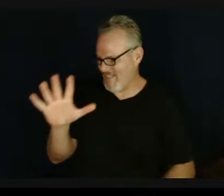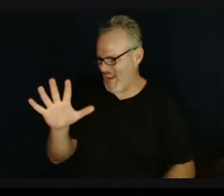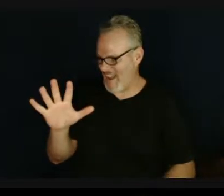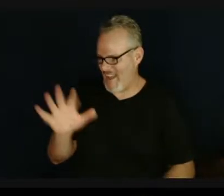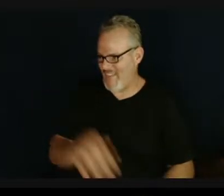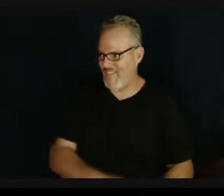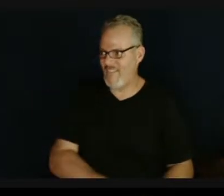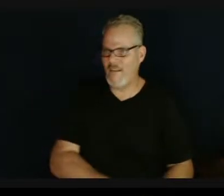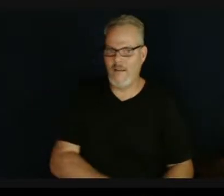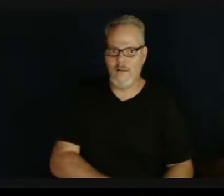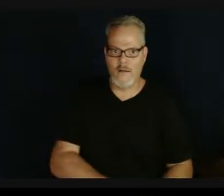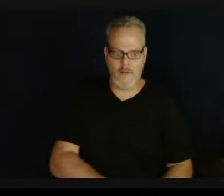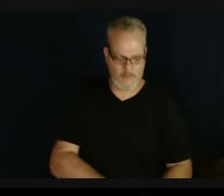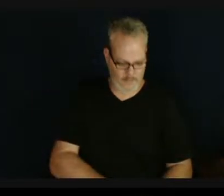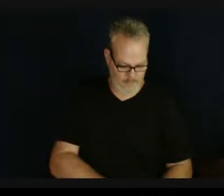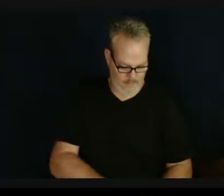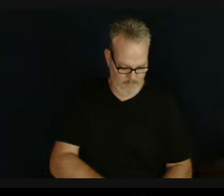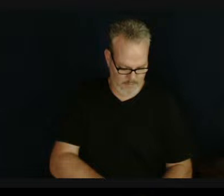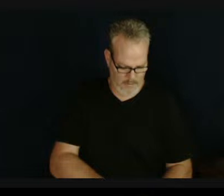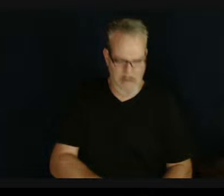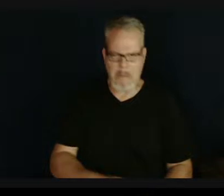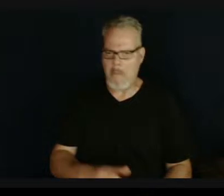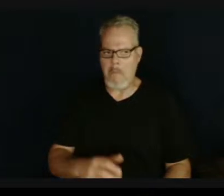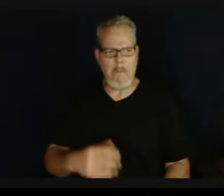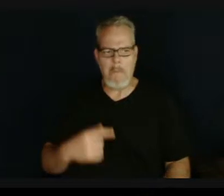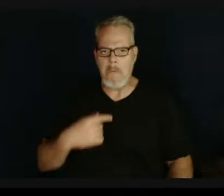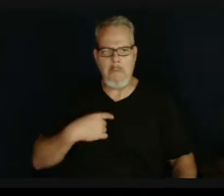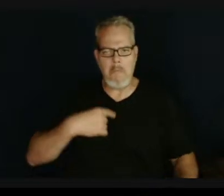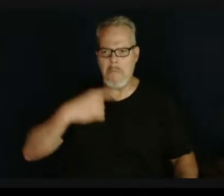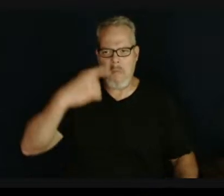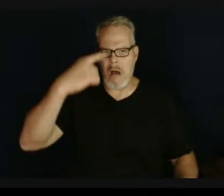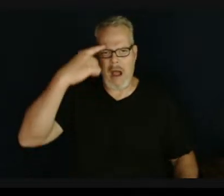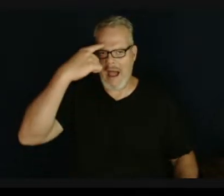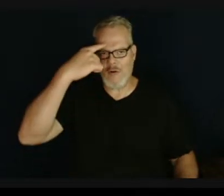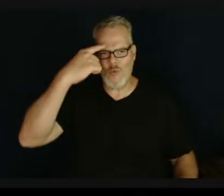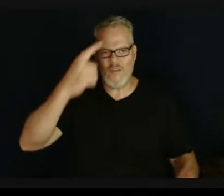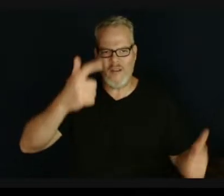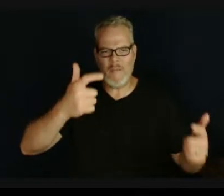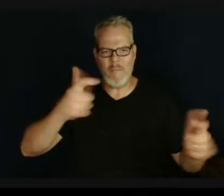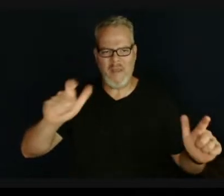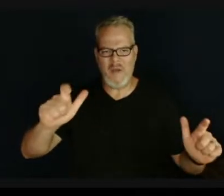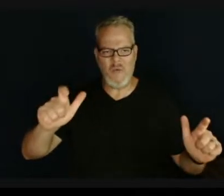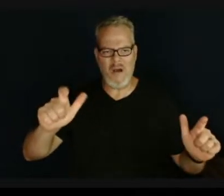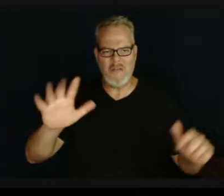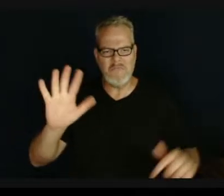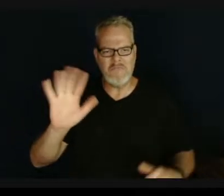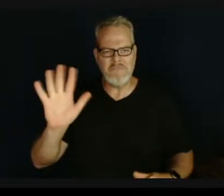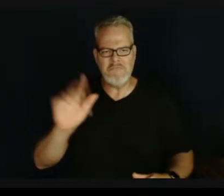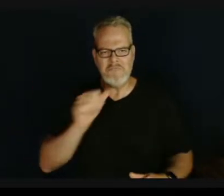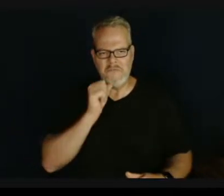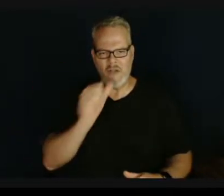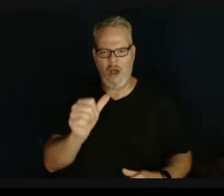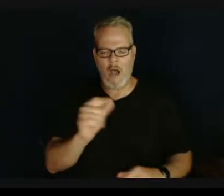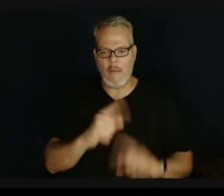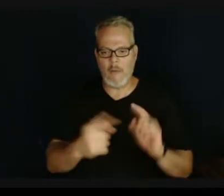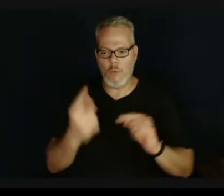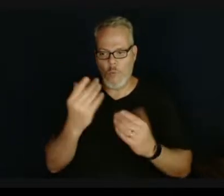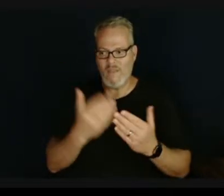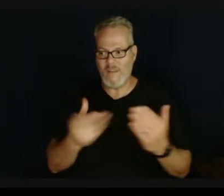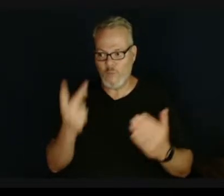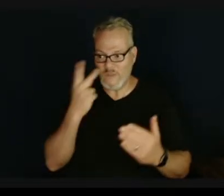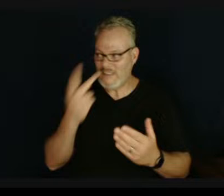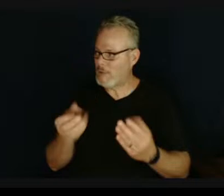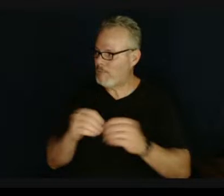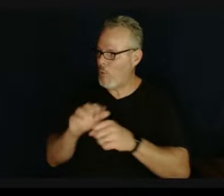lines? I don't think the big one quite as much. I think the big ones we see more so when the rift zone is more